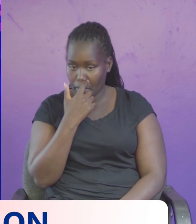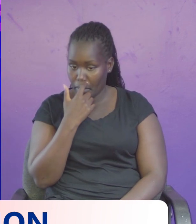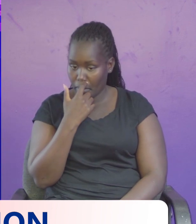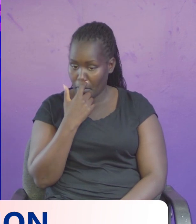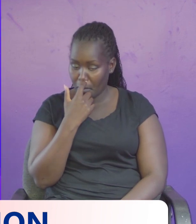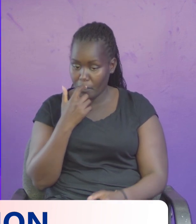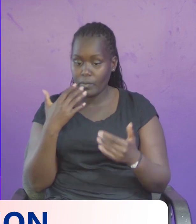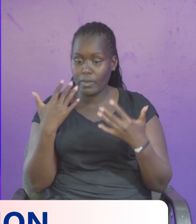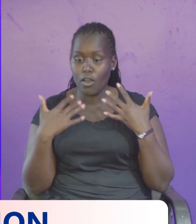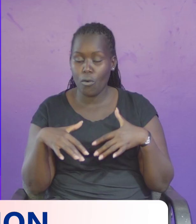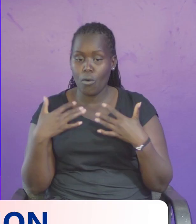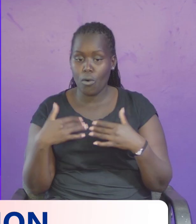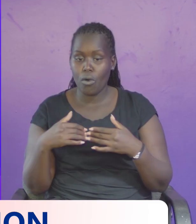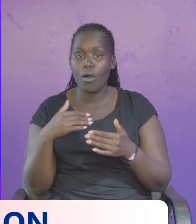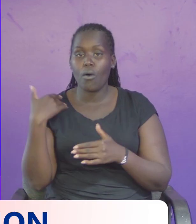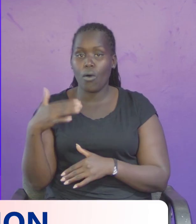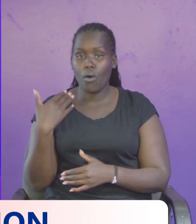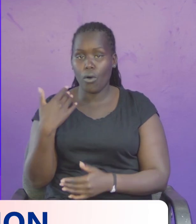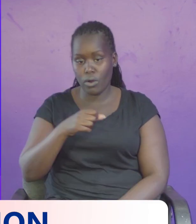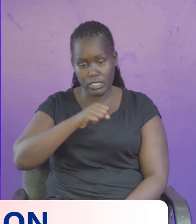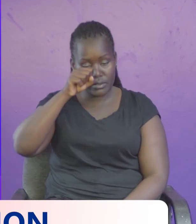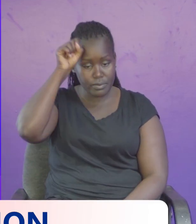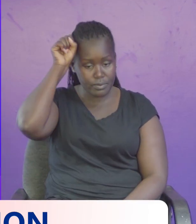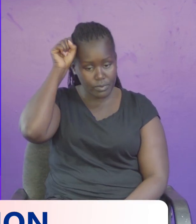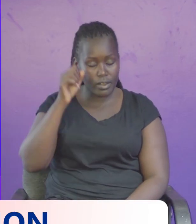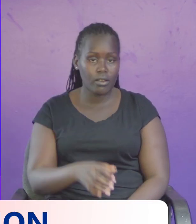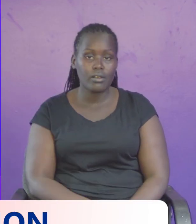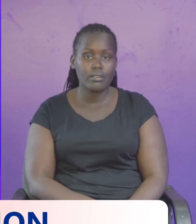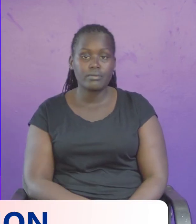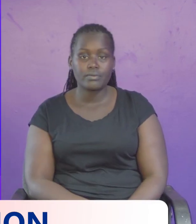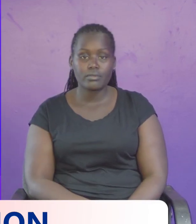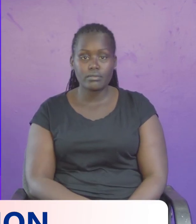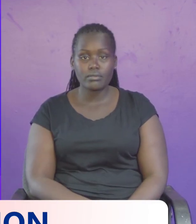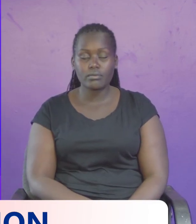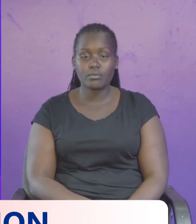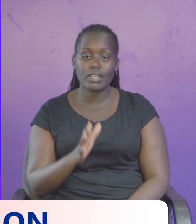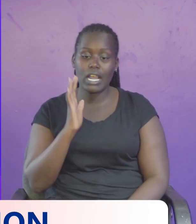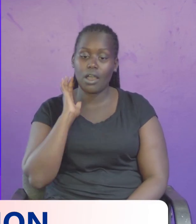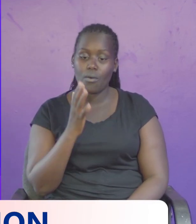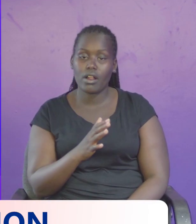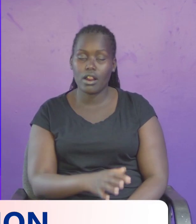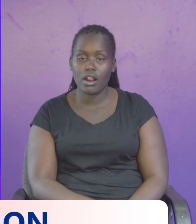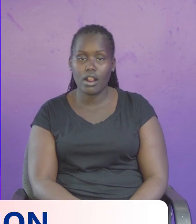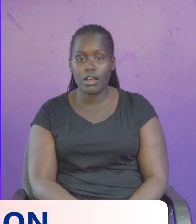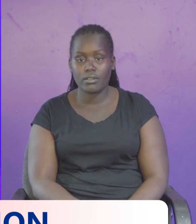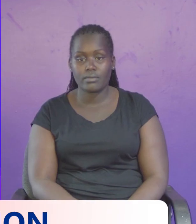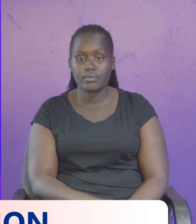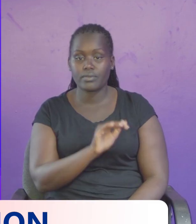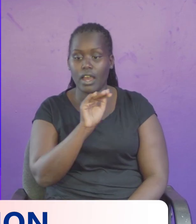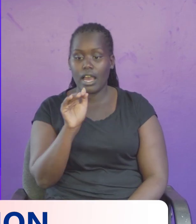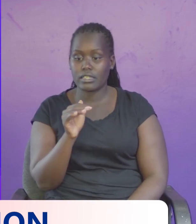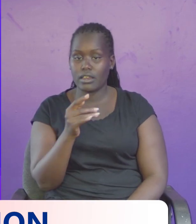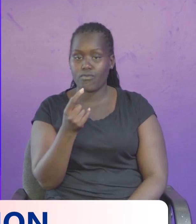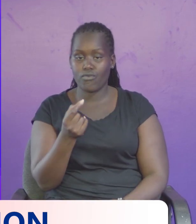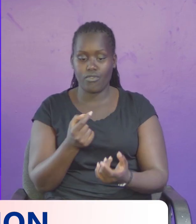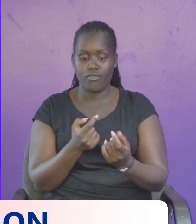Wow, he always is in bald. Now, Yes, Now he I will obviously ask him a few